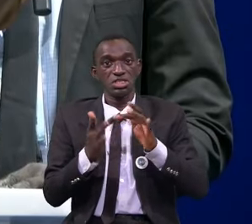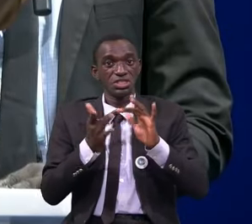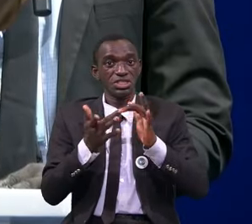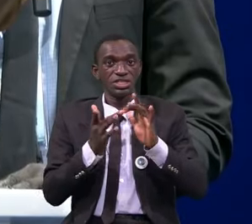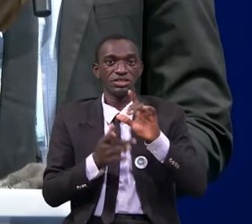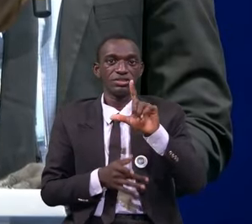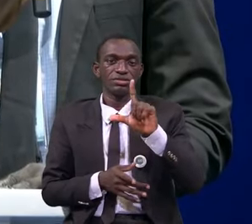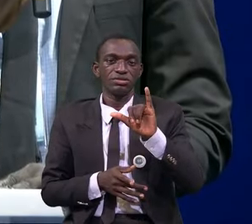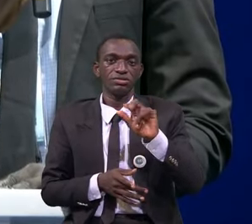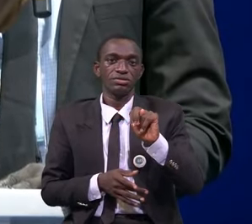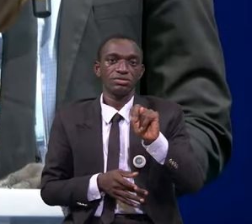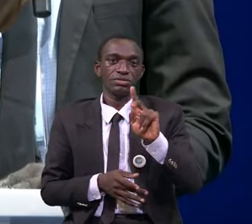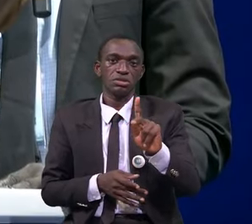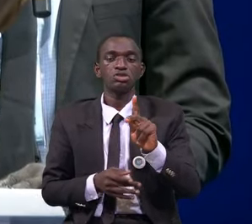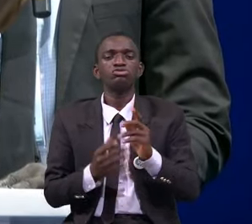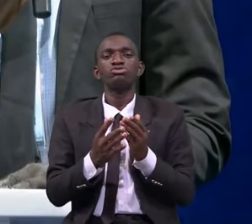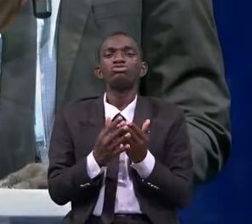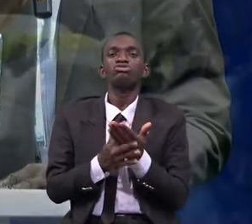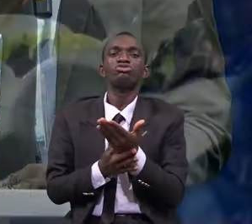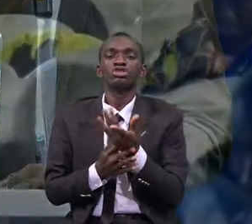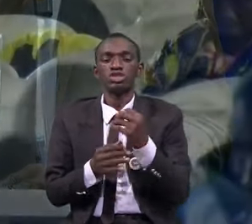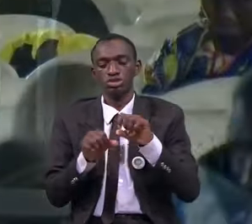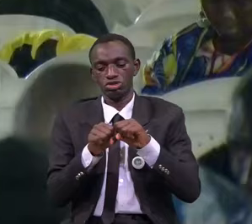either through the social media, either on